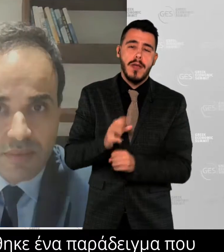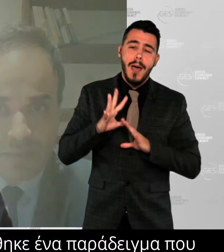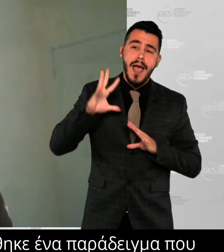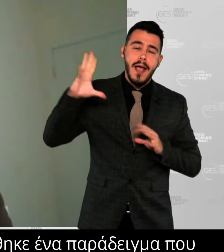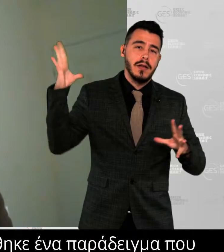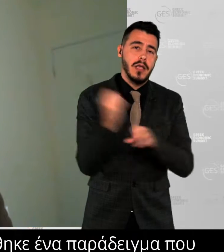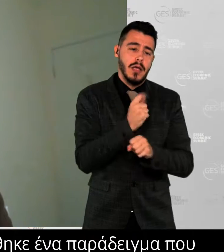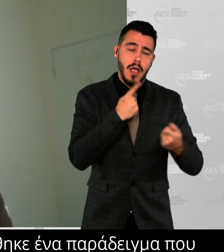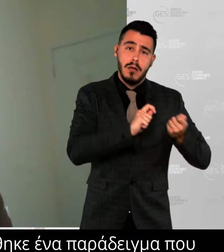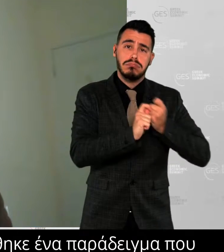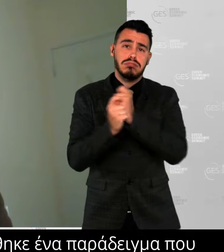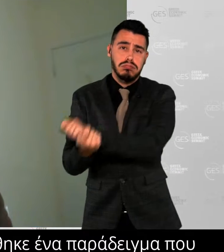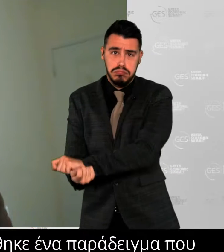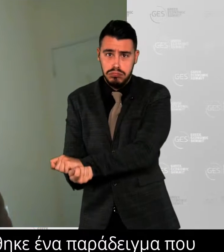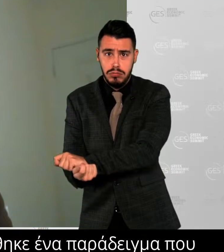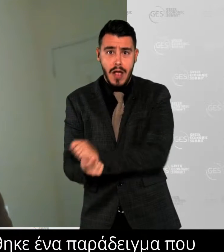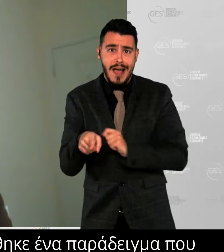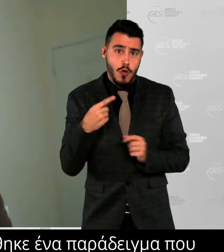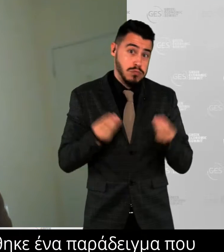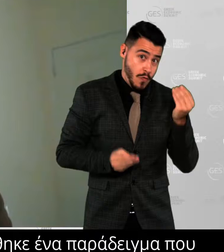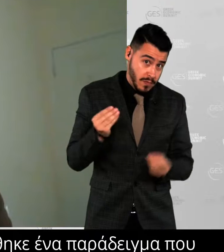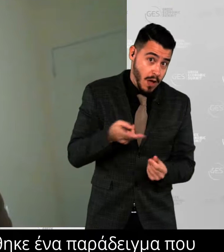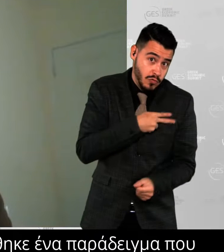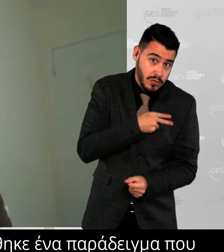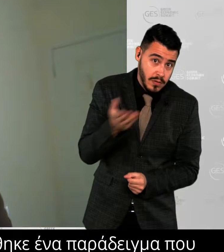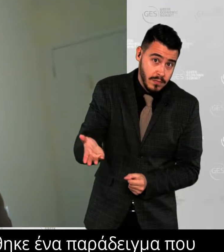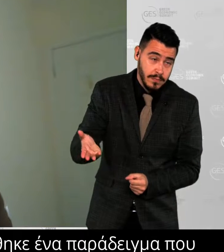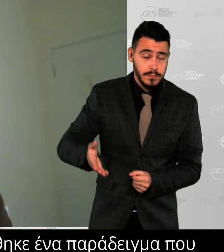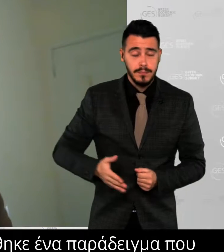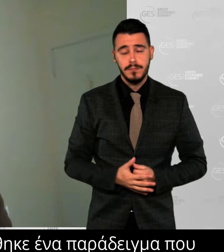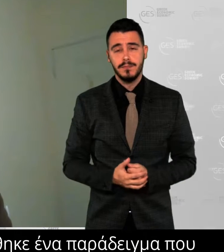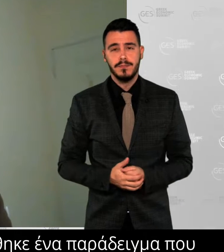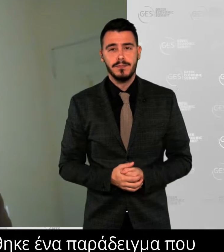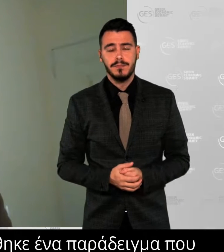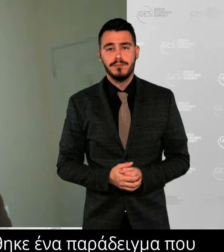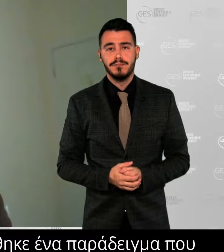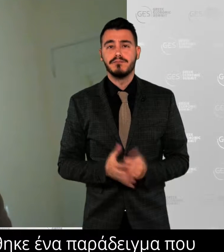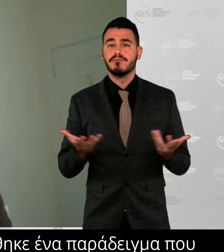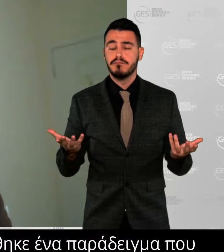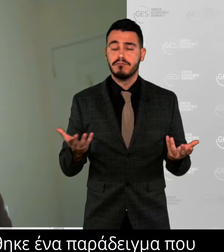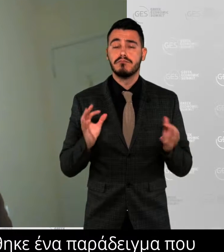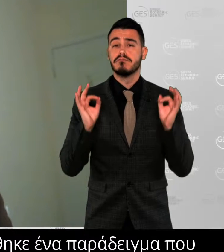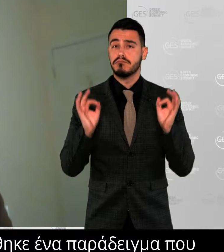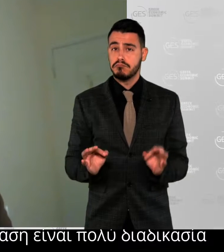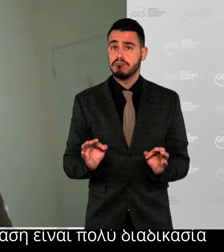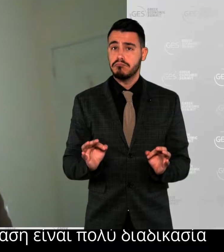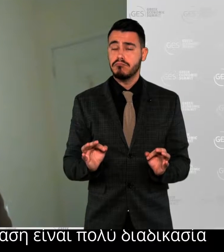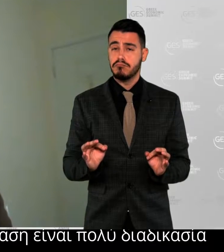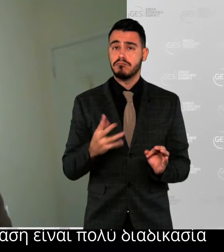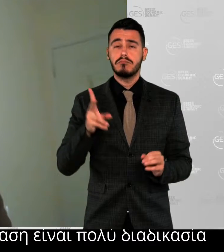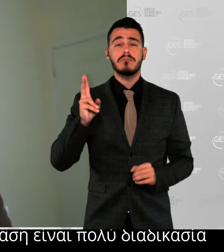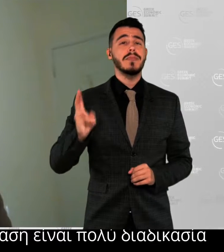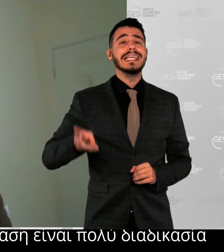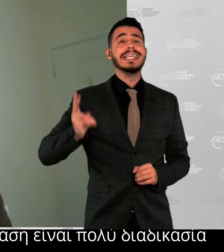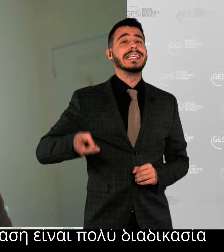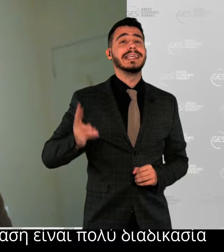than the tenure of many individuals within the corporate sector. And so I think this does introduce those risks that I just spoke to, that mean that